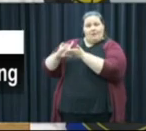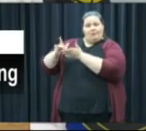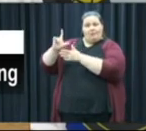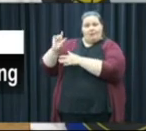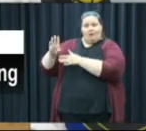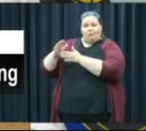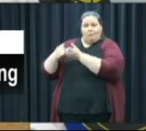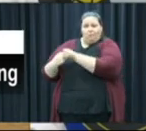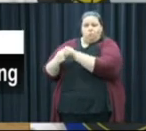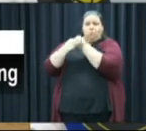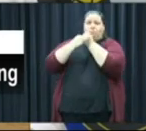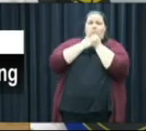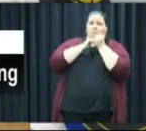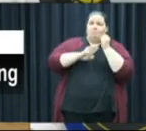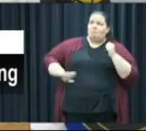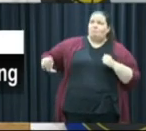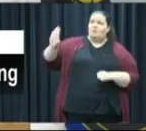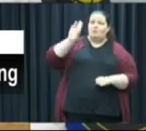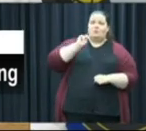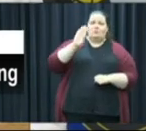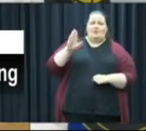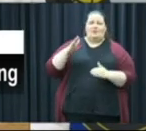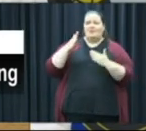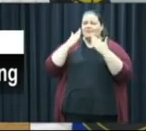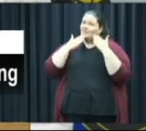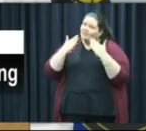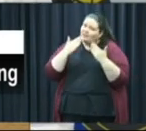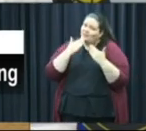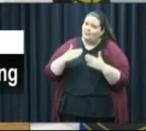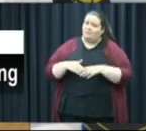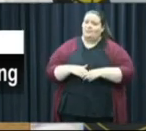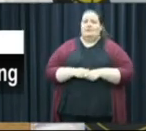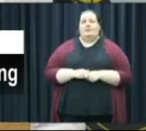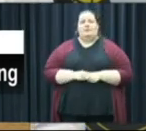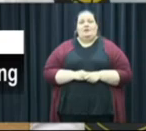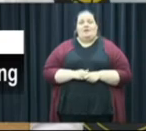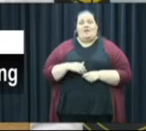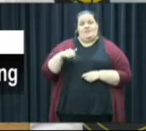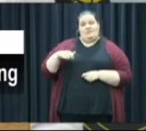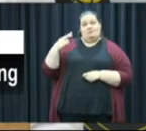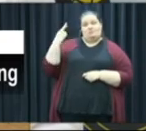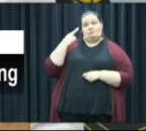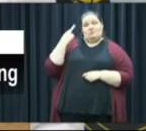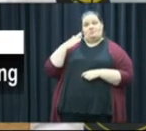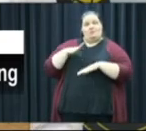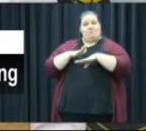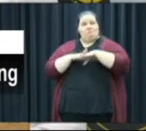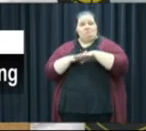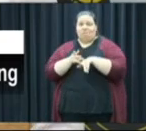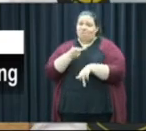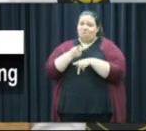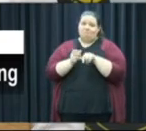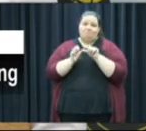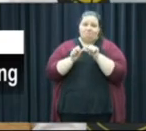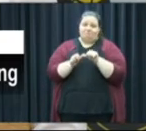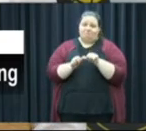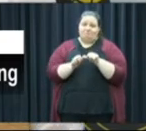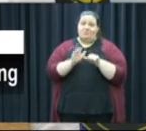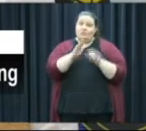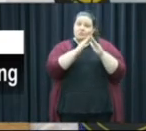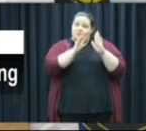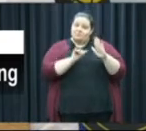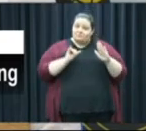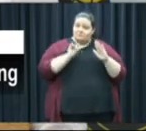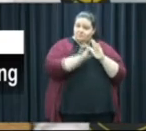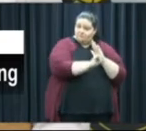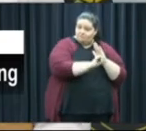again, I just want to thank them so very much. It is for this reason that my advice remains the same. Stay home as much as